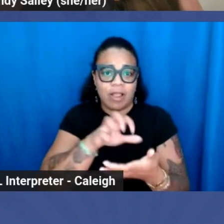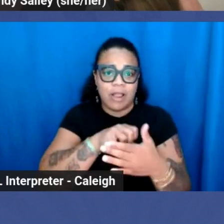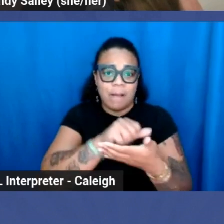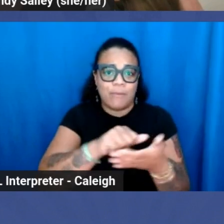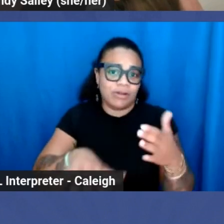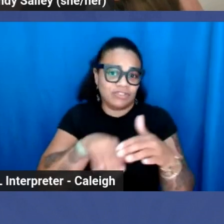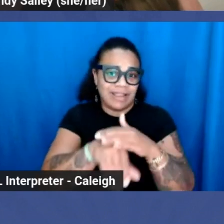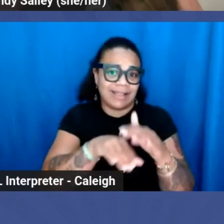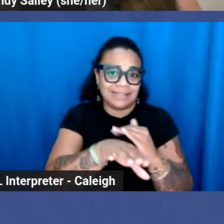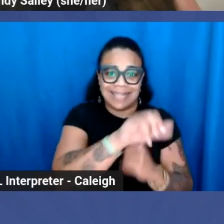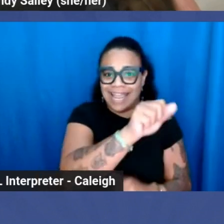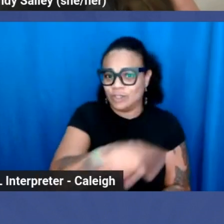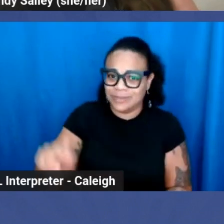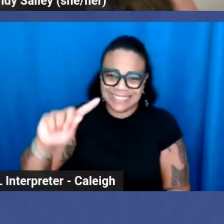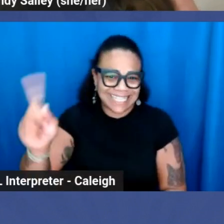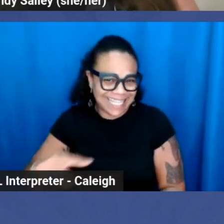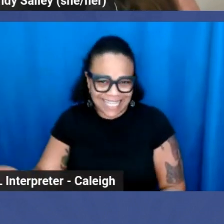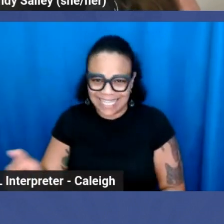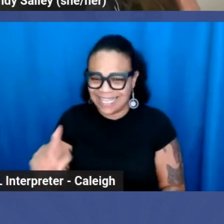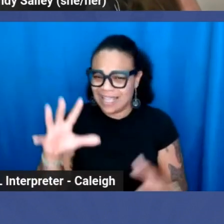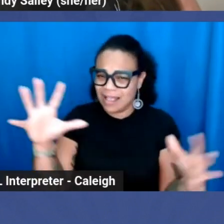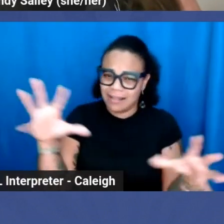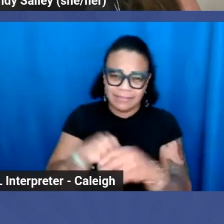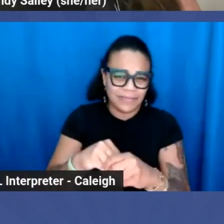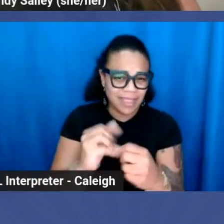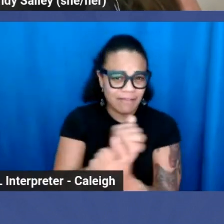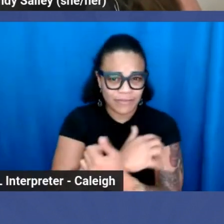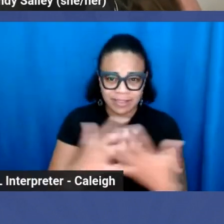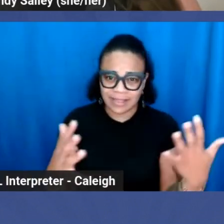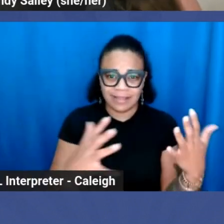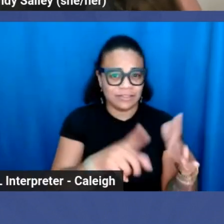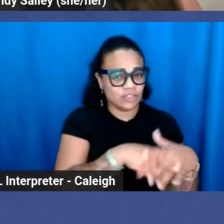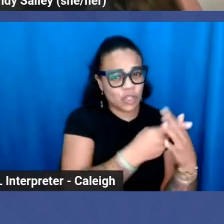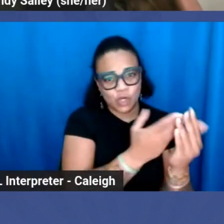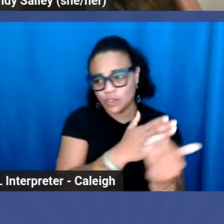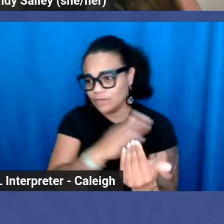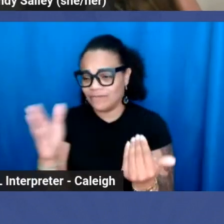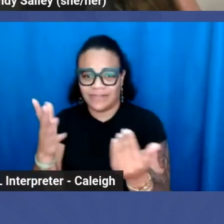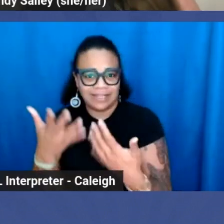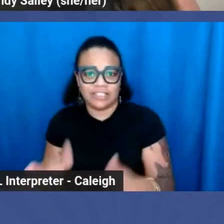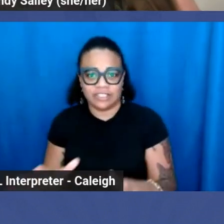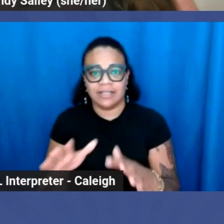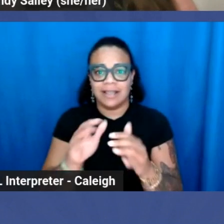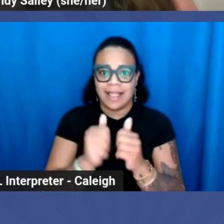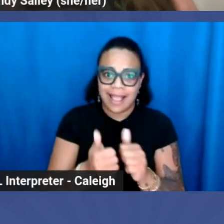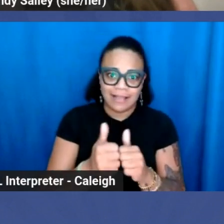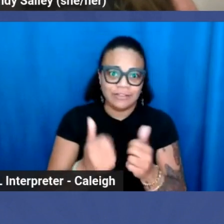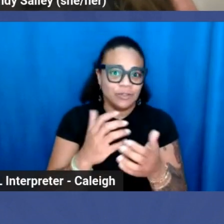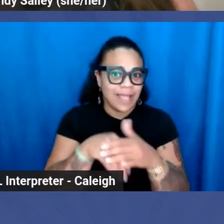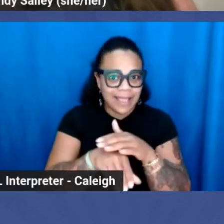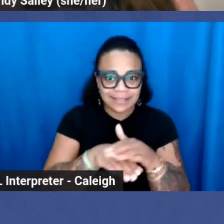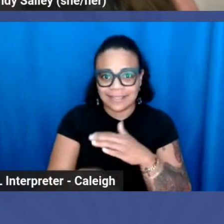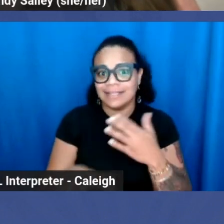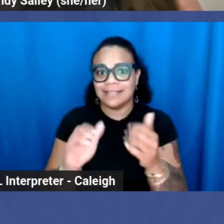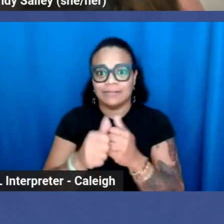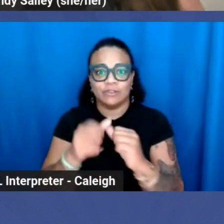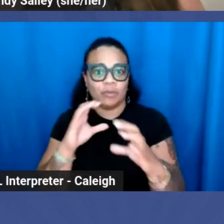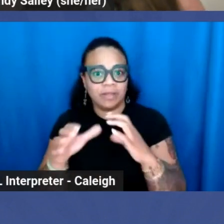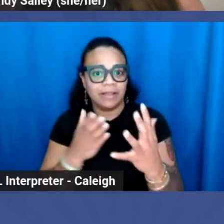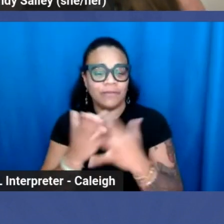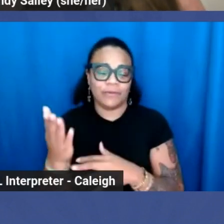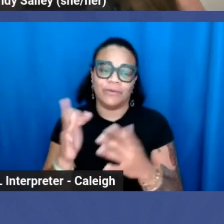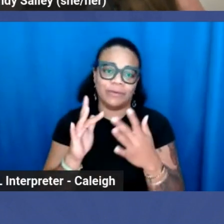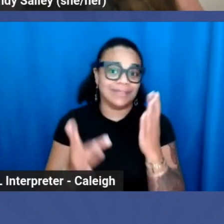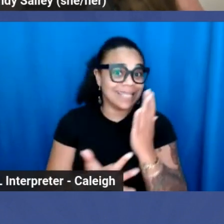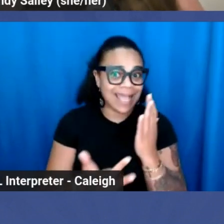abortion seeker needing an abortion to accessing an abortion. There are ways that communicate via tech. There's internet to be searched. There